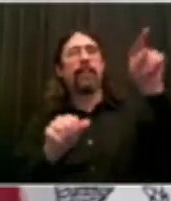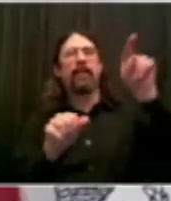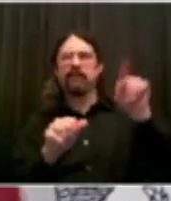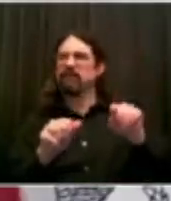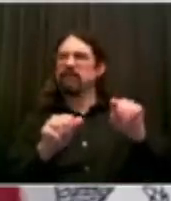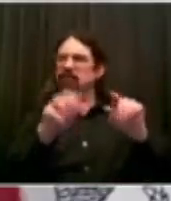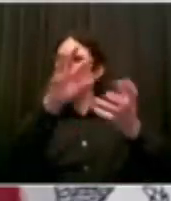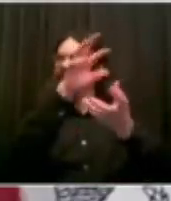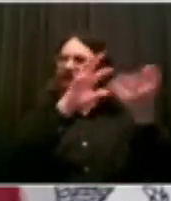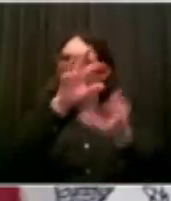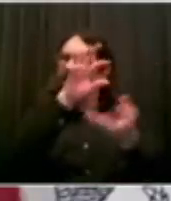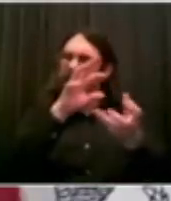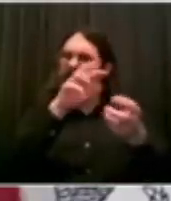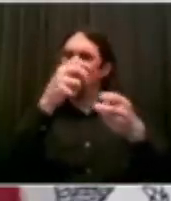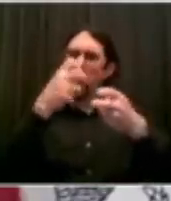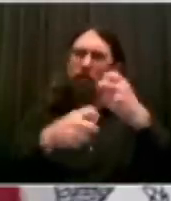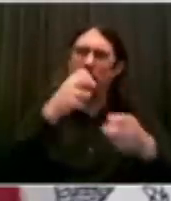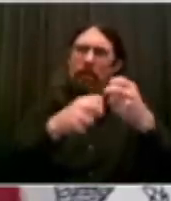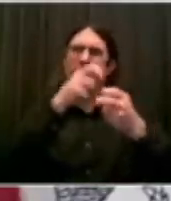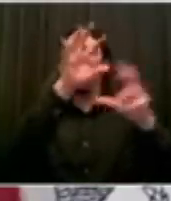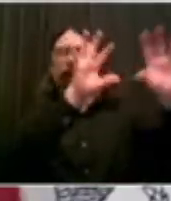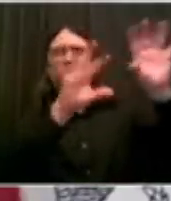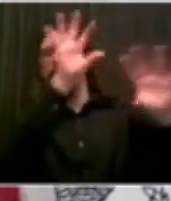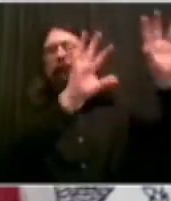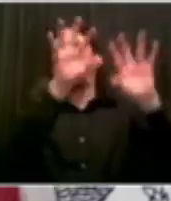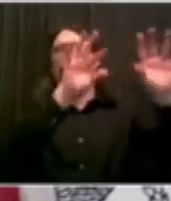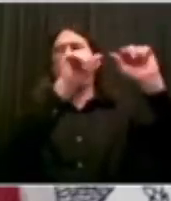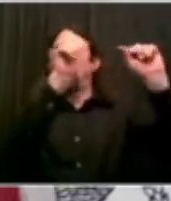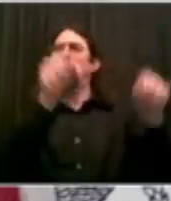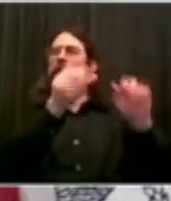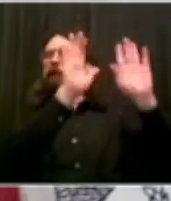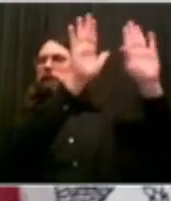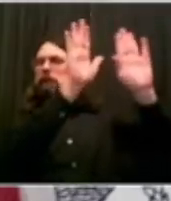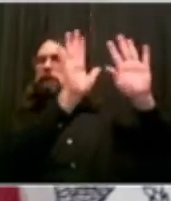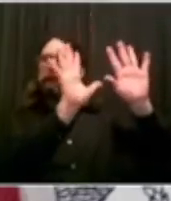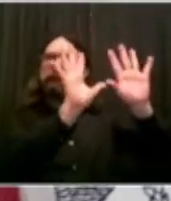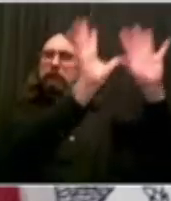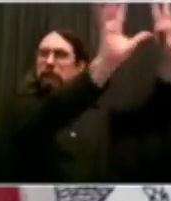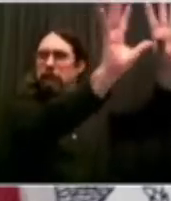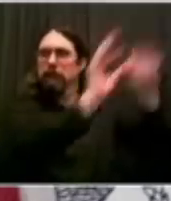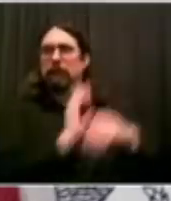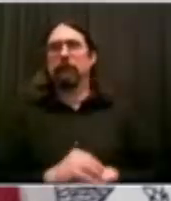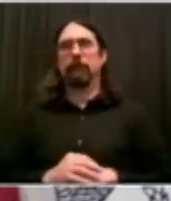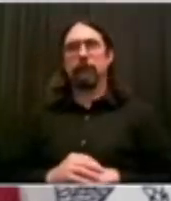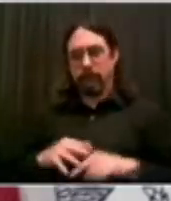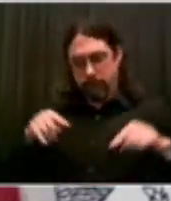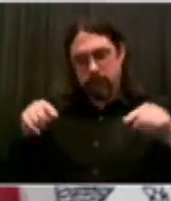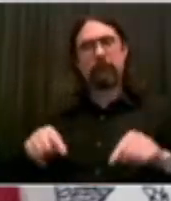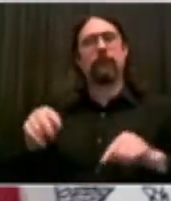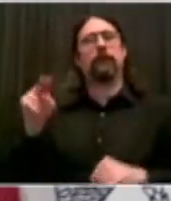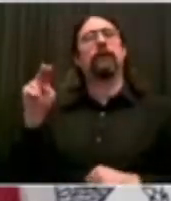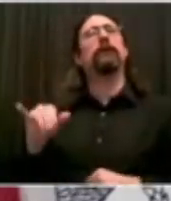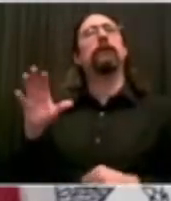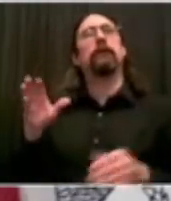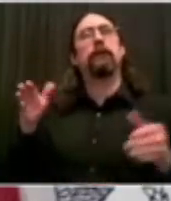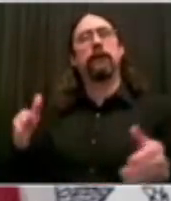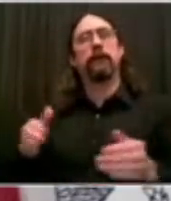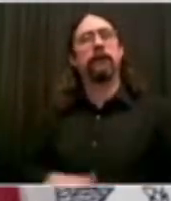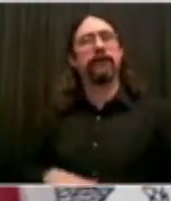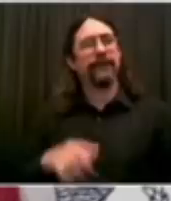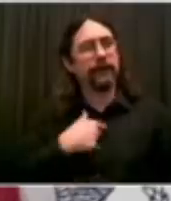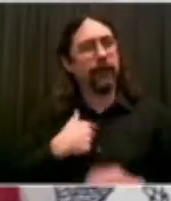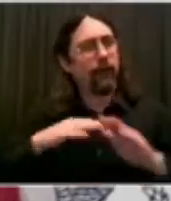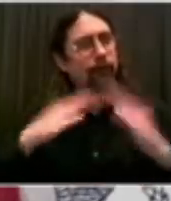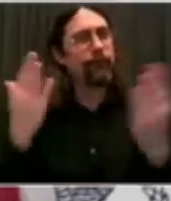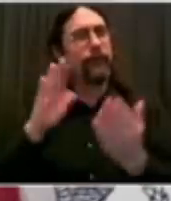to keep moving forward, regardless of who's governor. You know, our teams, city hall, agencies are always talking